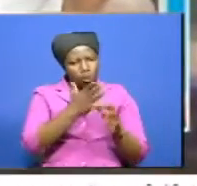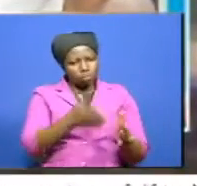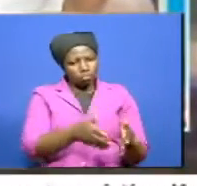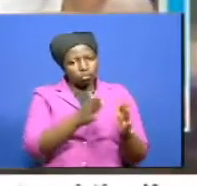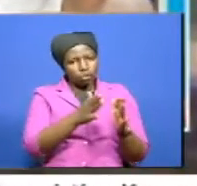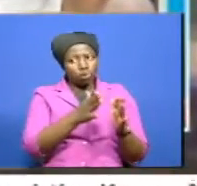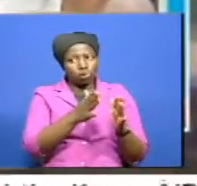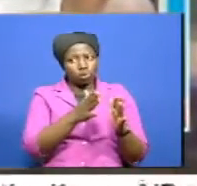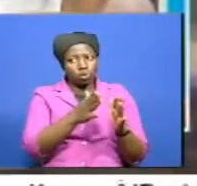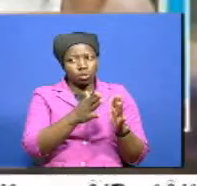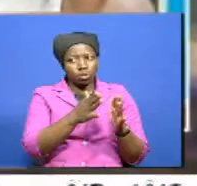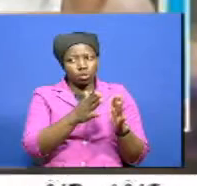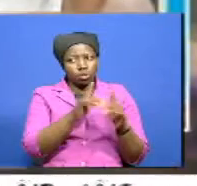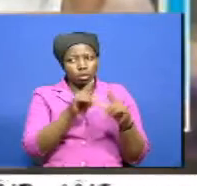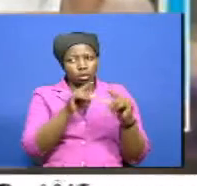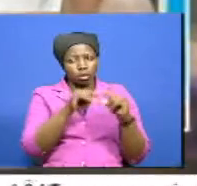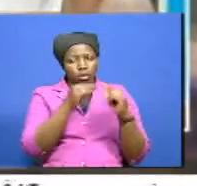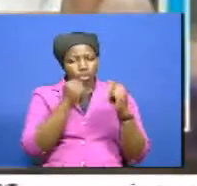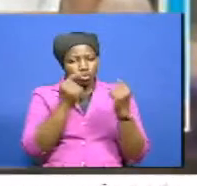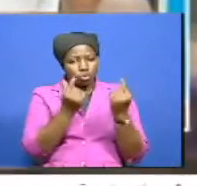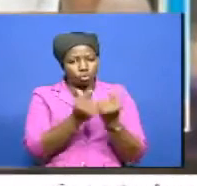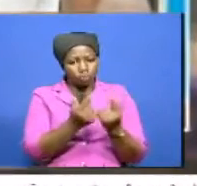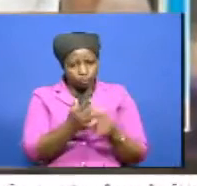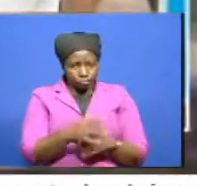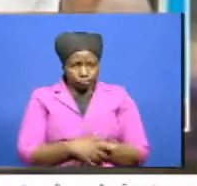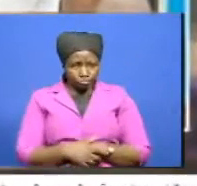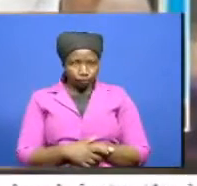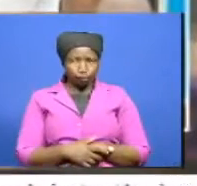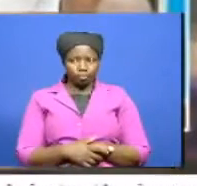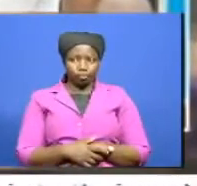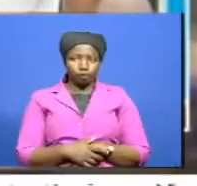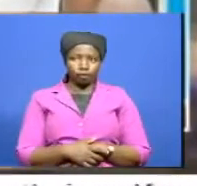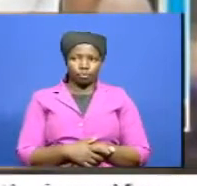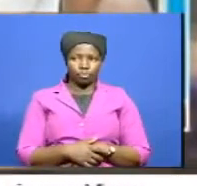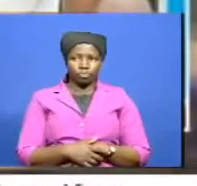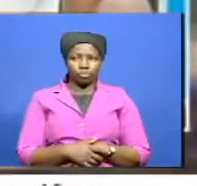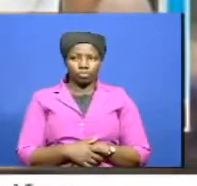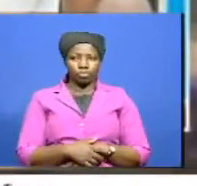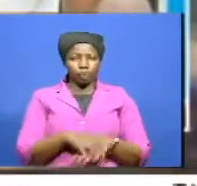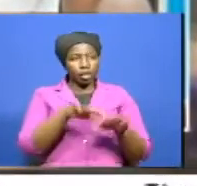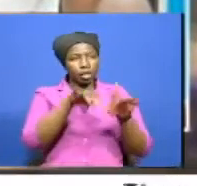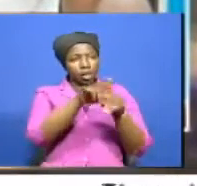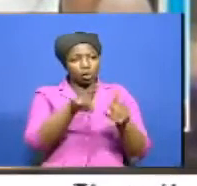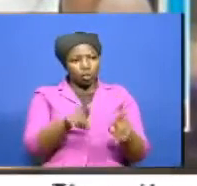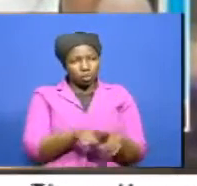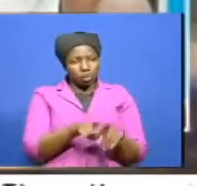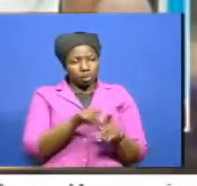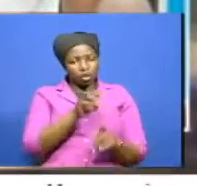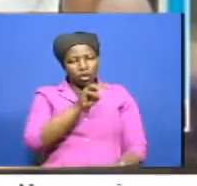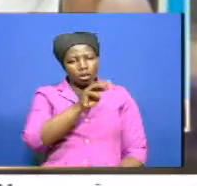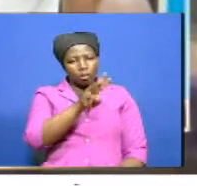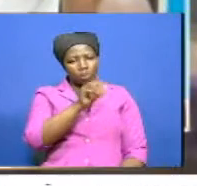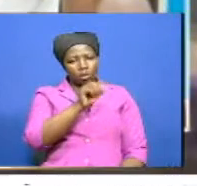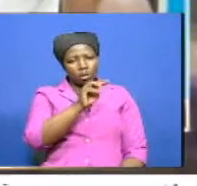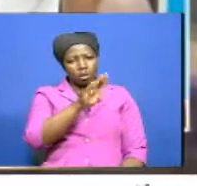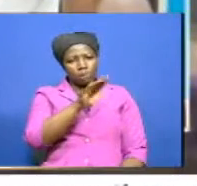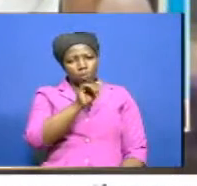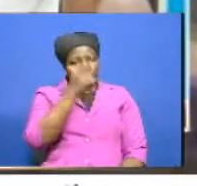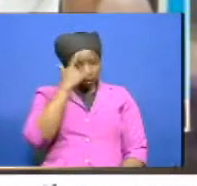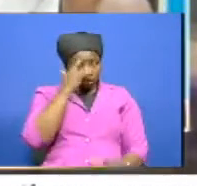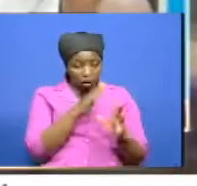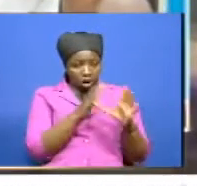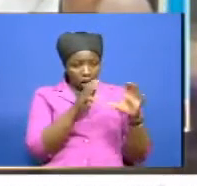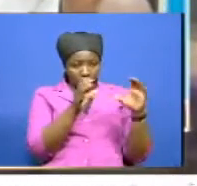know, Impala, Homeboys, Nondis, and also Mwamba for a club. And you've got to look at Mwamba,